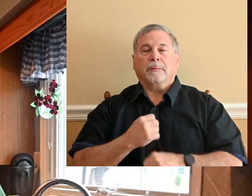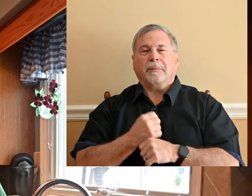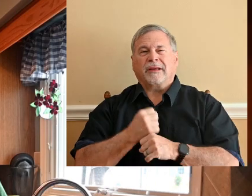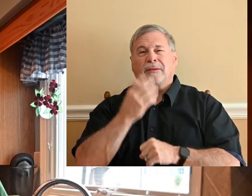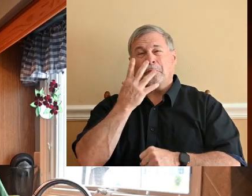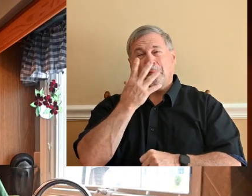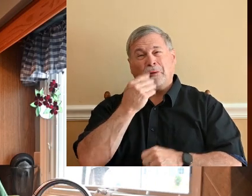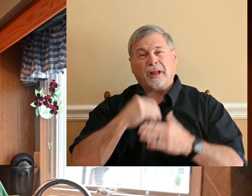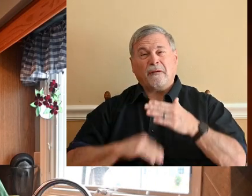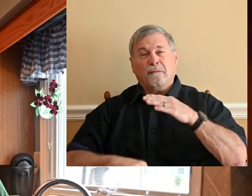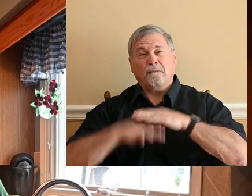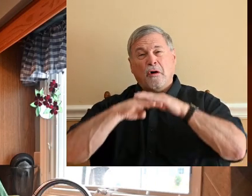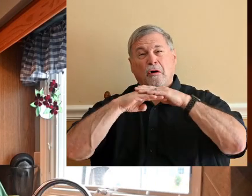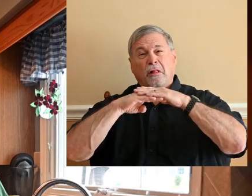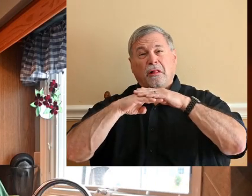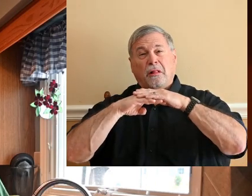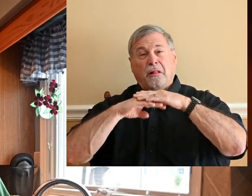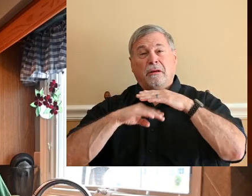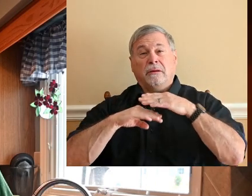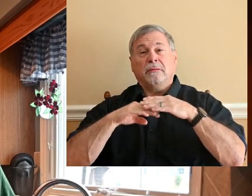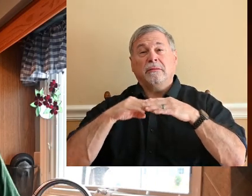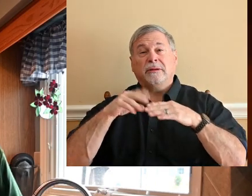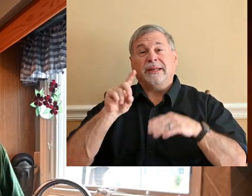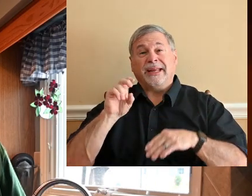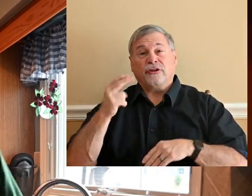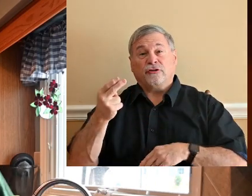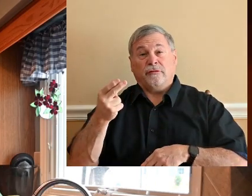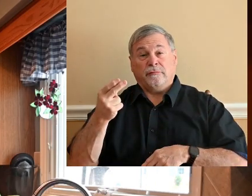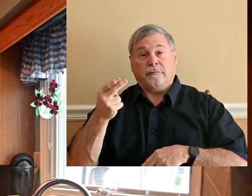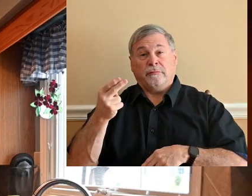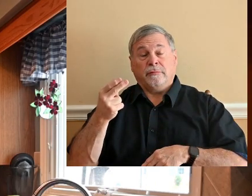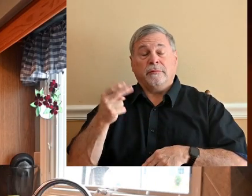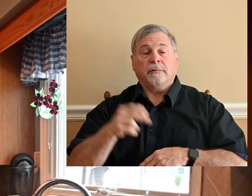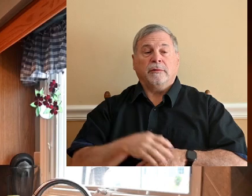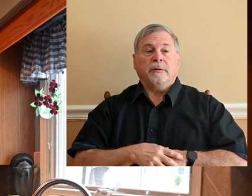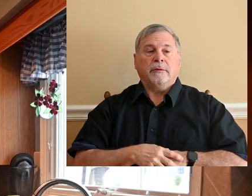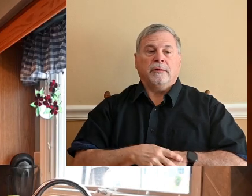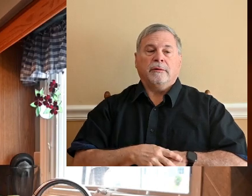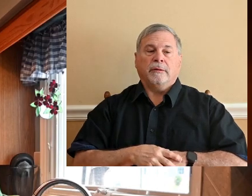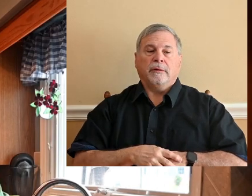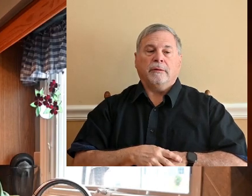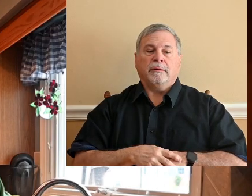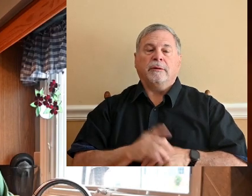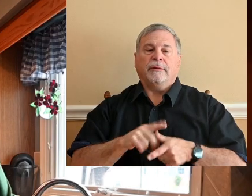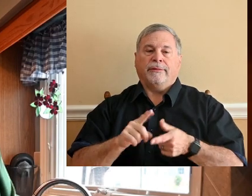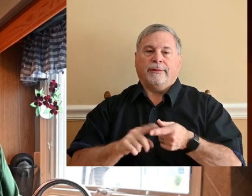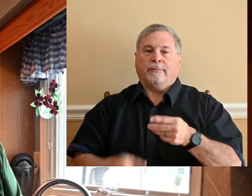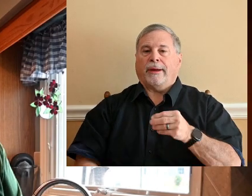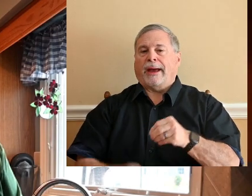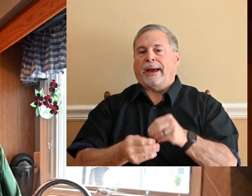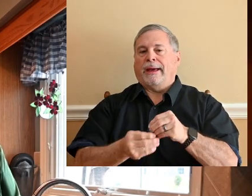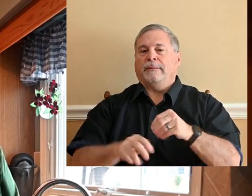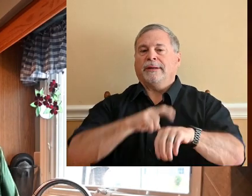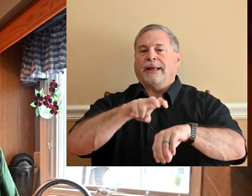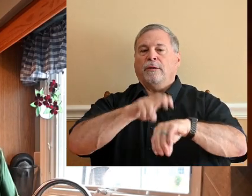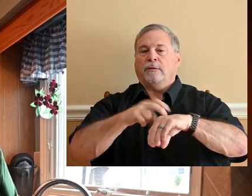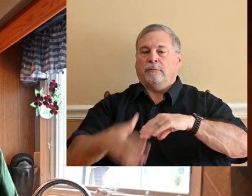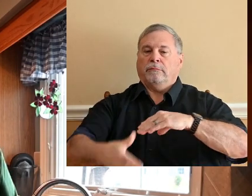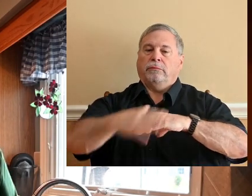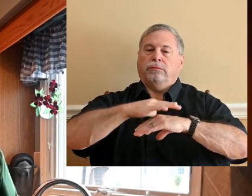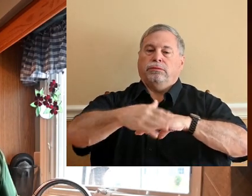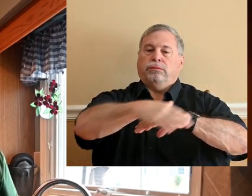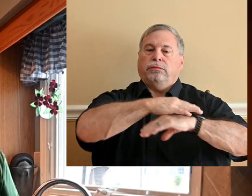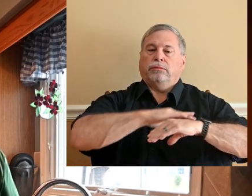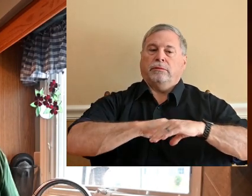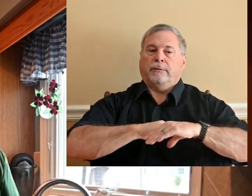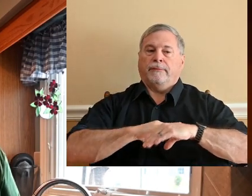So this makes a pretty full dish to start with. And then we're going to sit and take our mashed